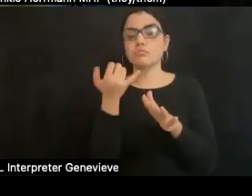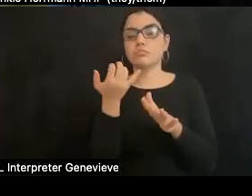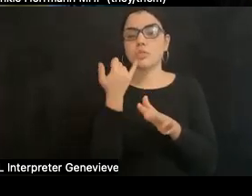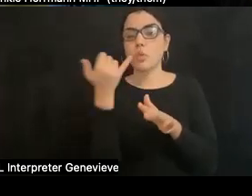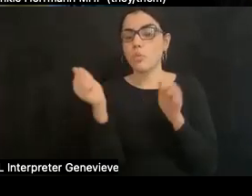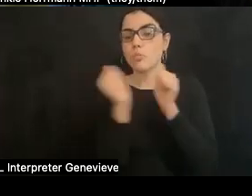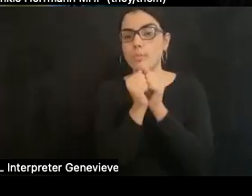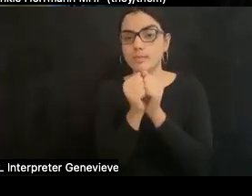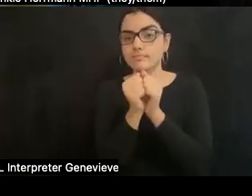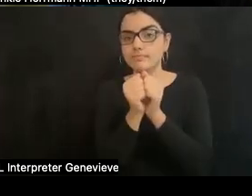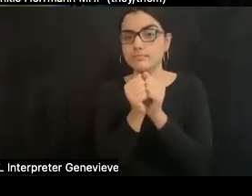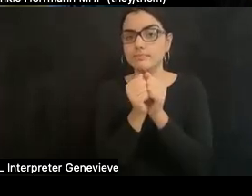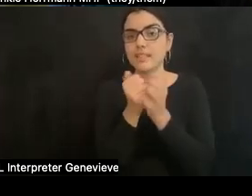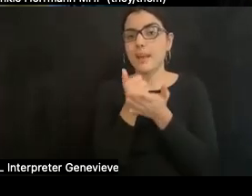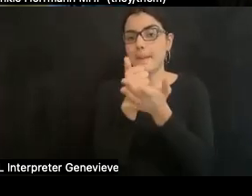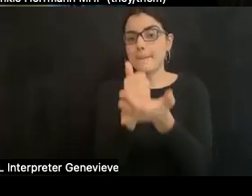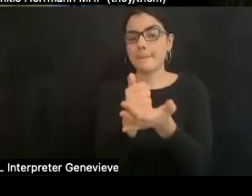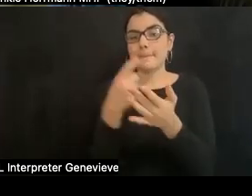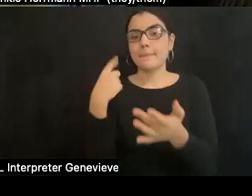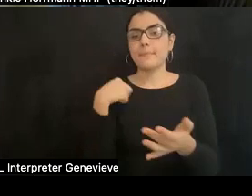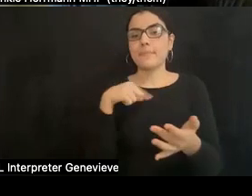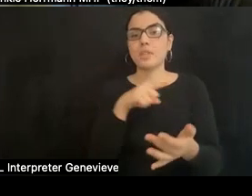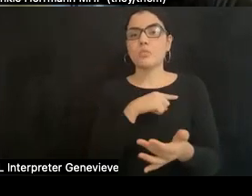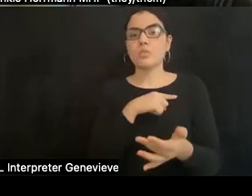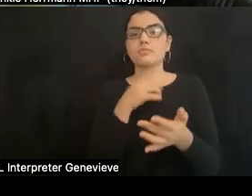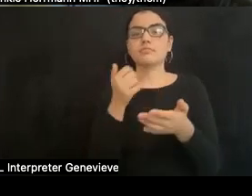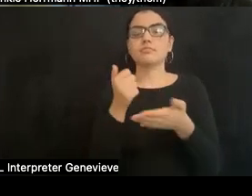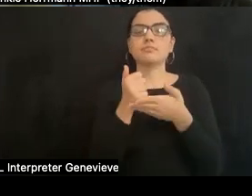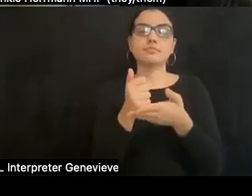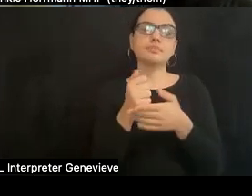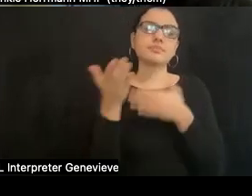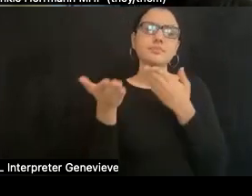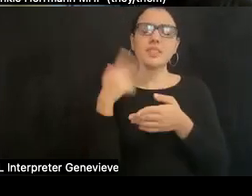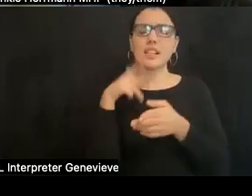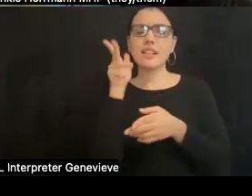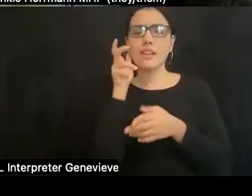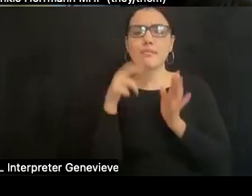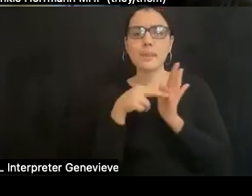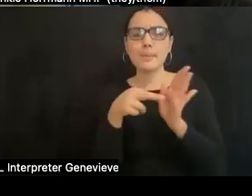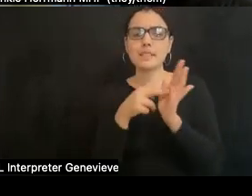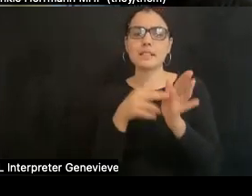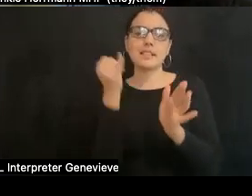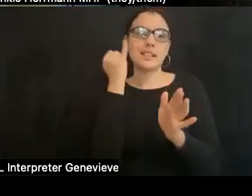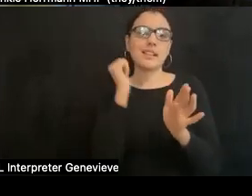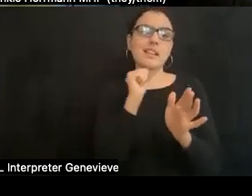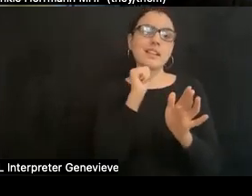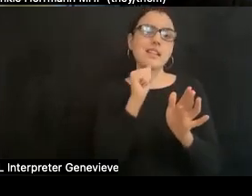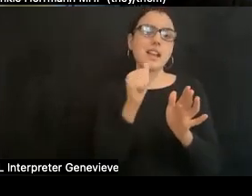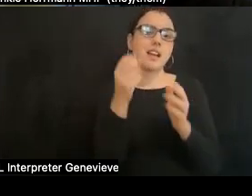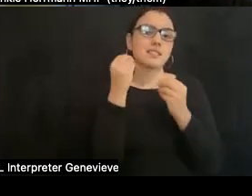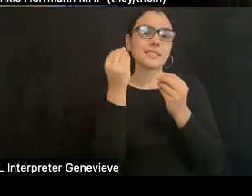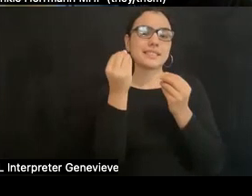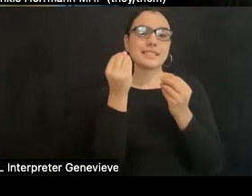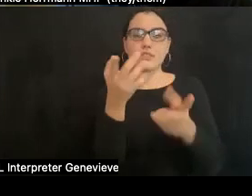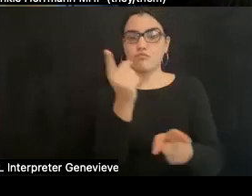phone, and would be able to kind of troubleshoot if I might be able to hear that a representative is not quite giving accurate